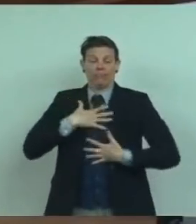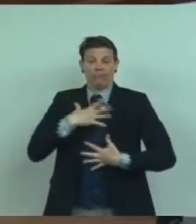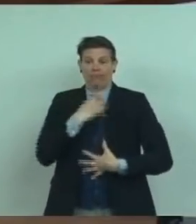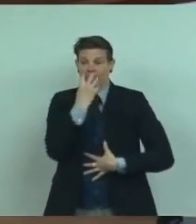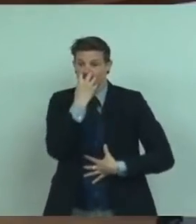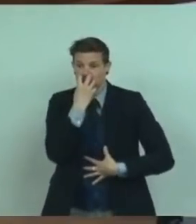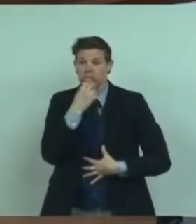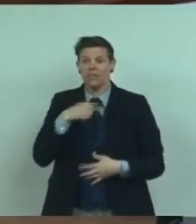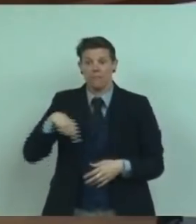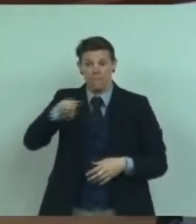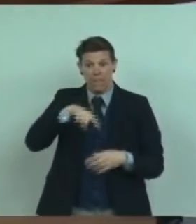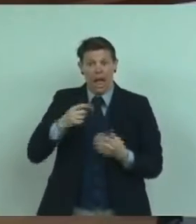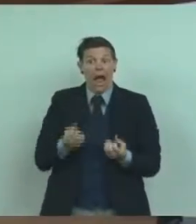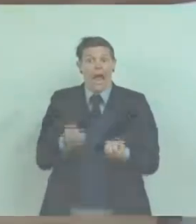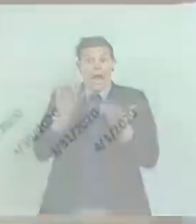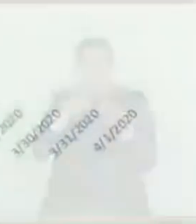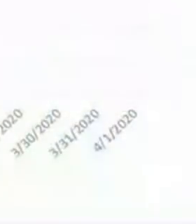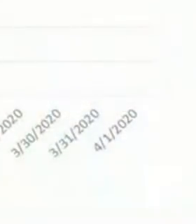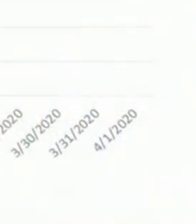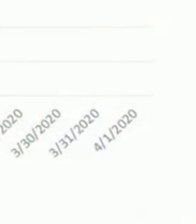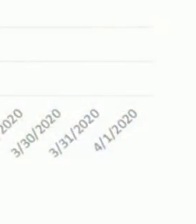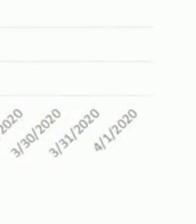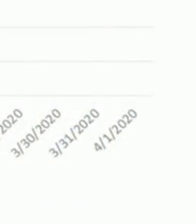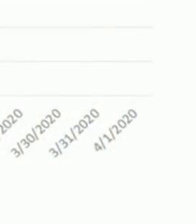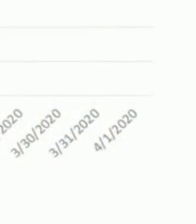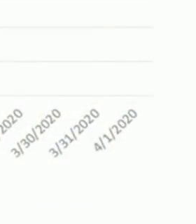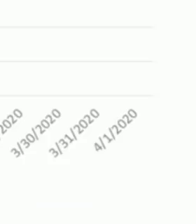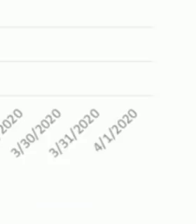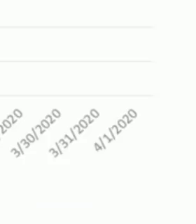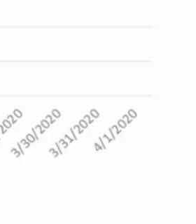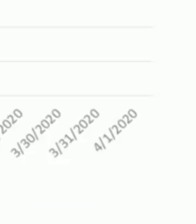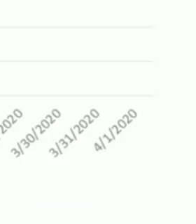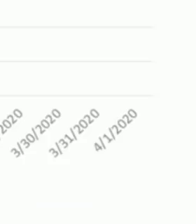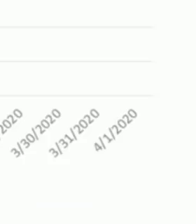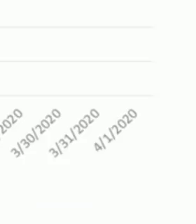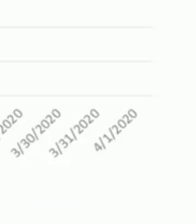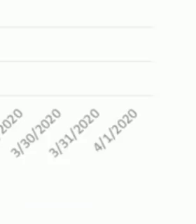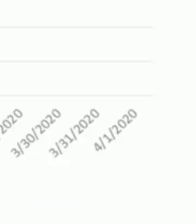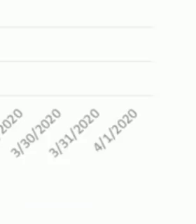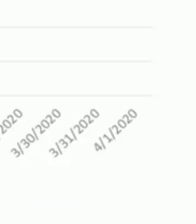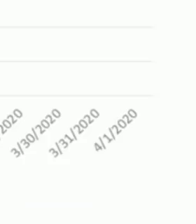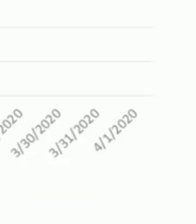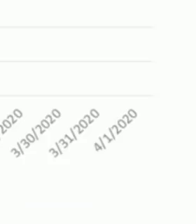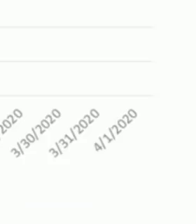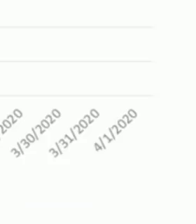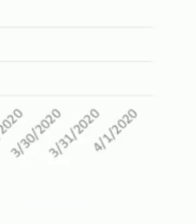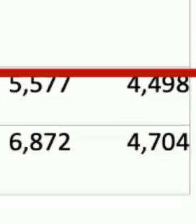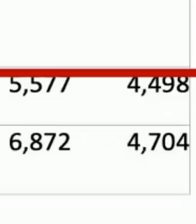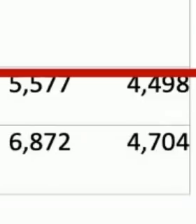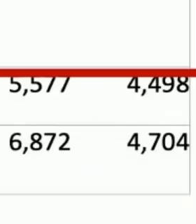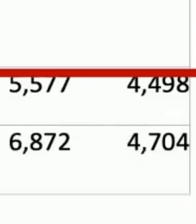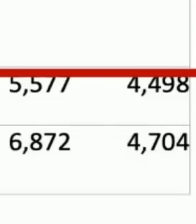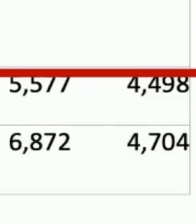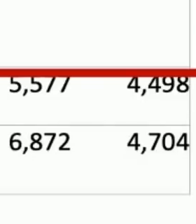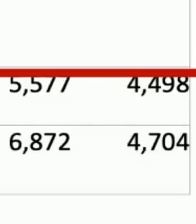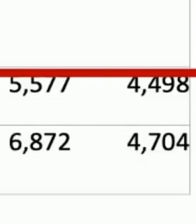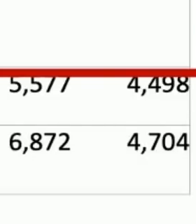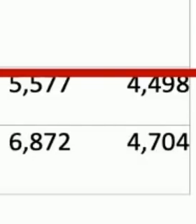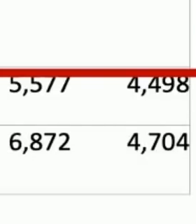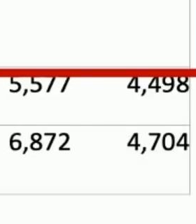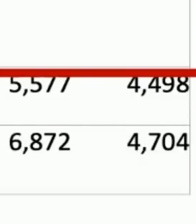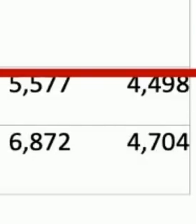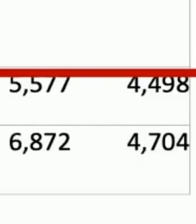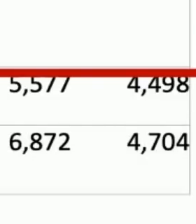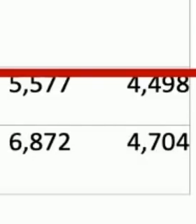slide, a busy chart, but let me walk through it with you. The one before that, I believe. Yeah,